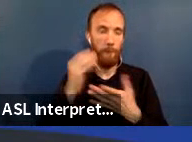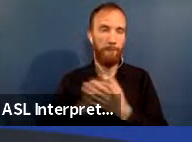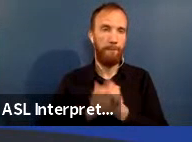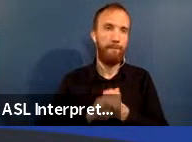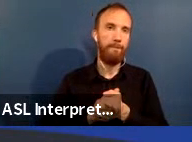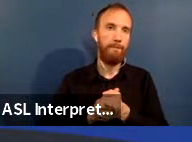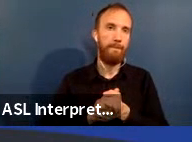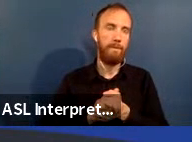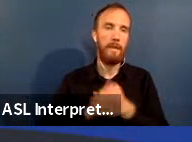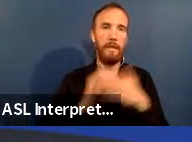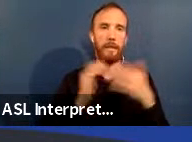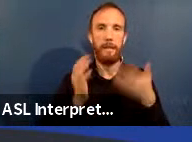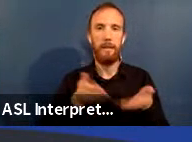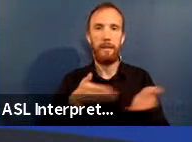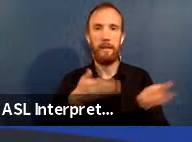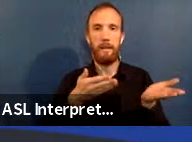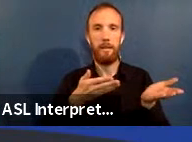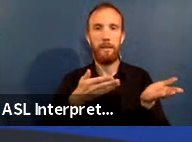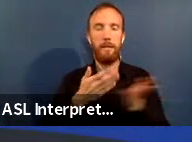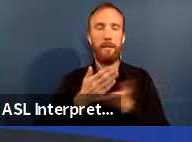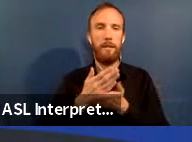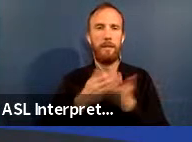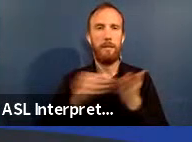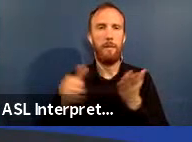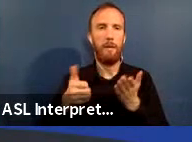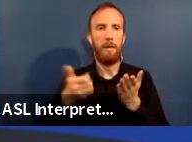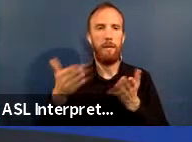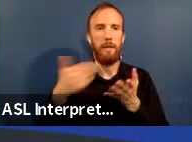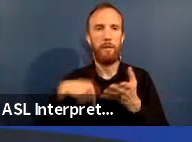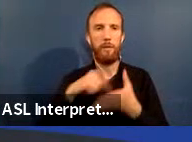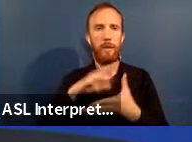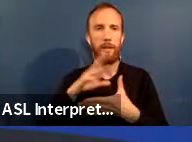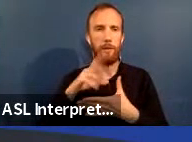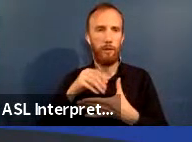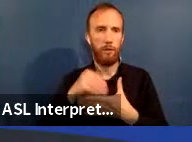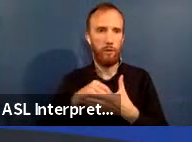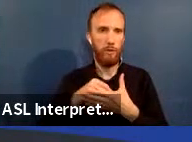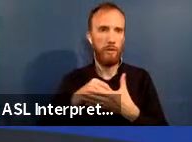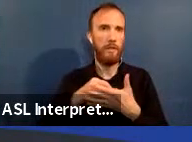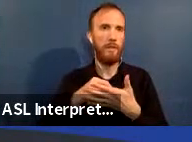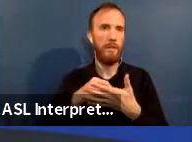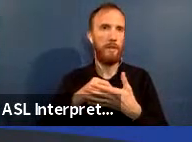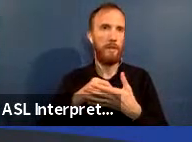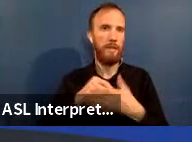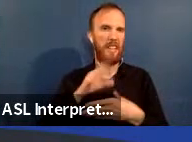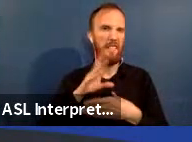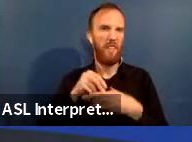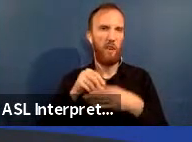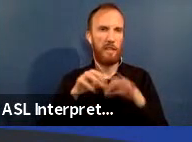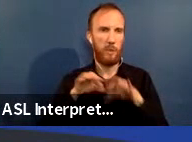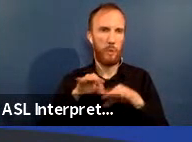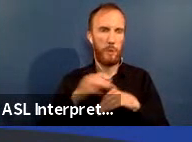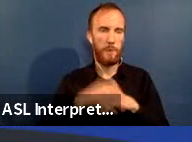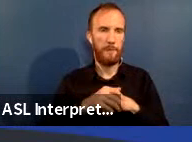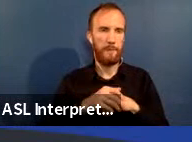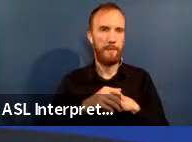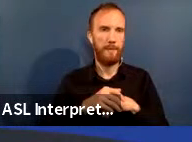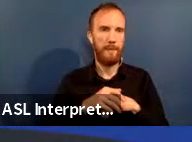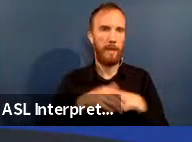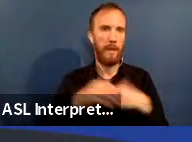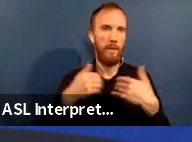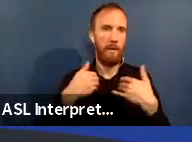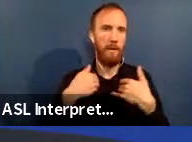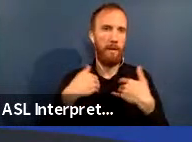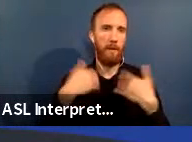few more indicators with the descriptions. So we are taking into account